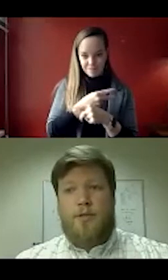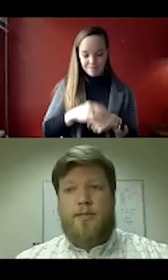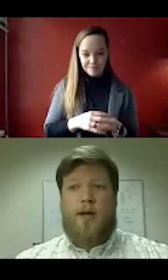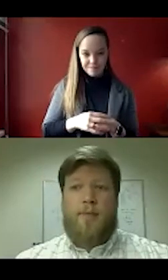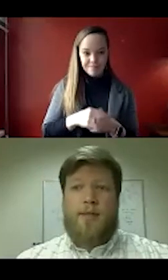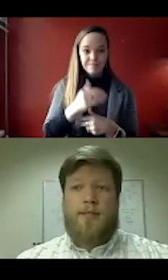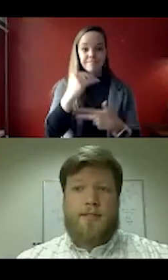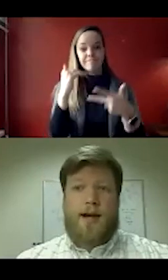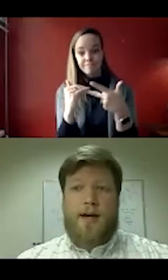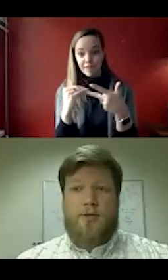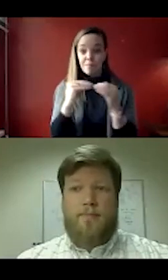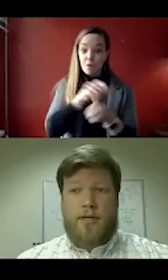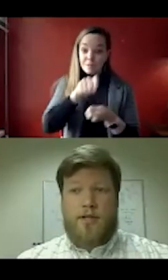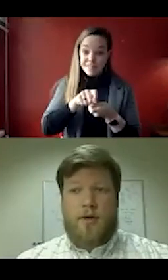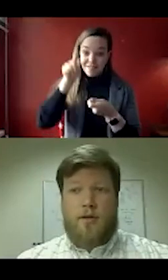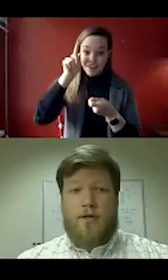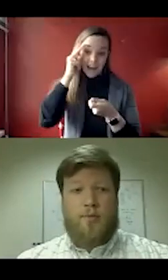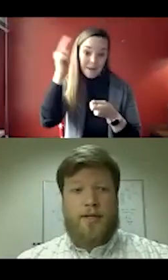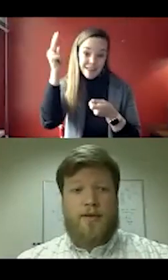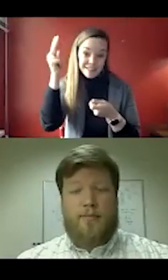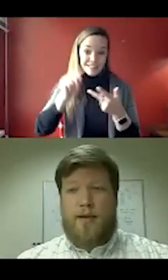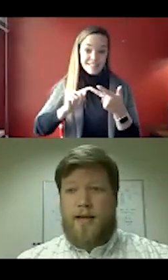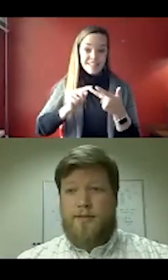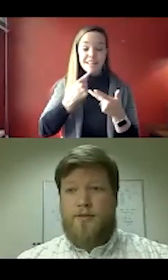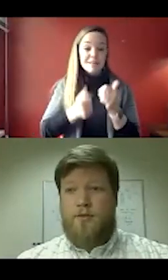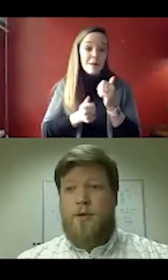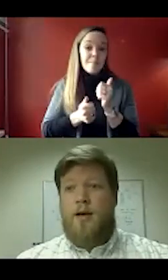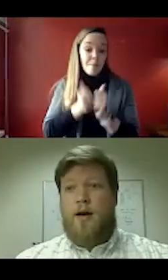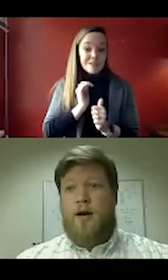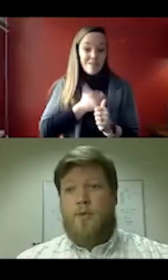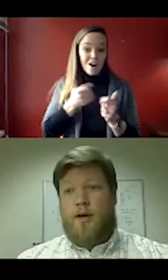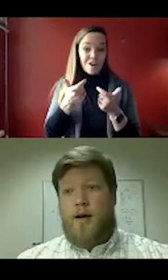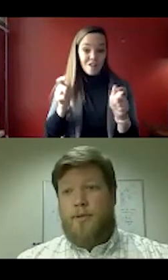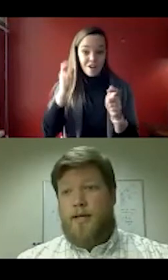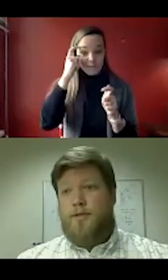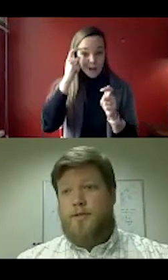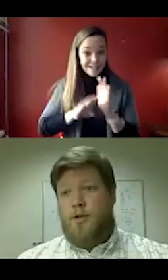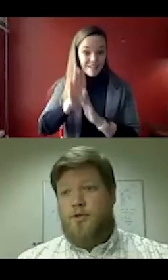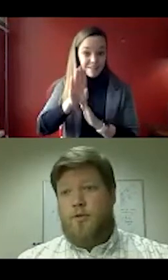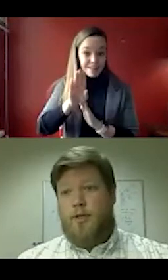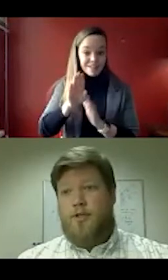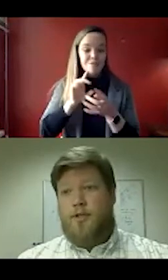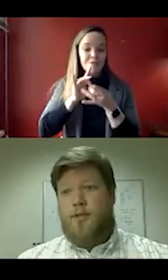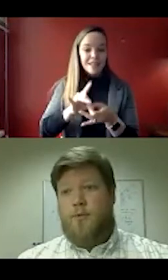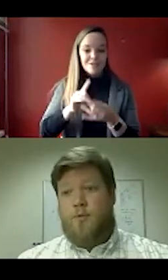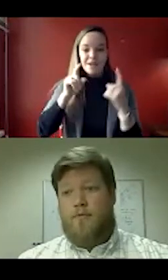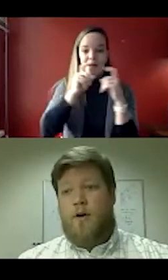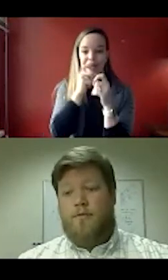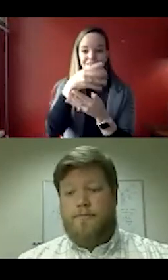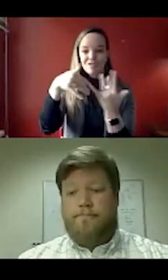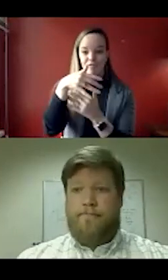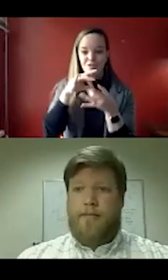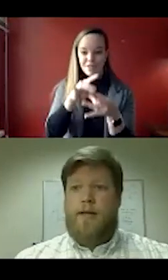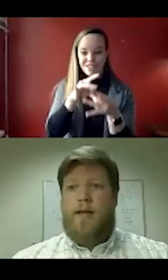more specific hypothesis is that actually much of our large brain development has to do with the complex social relationships in which we're